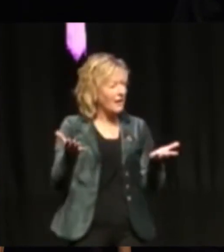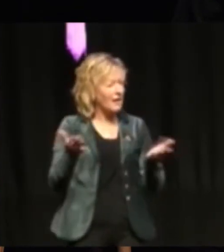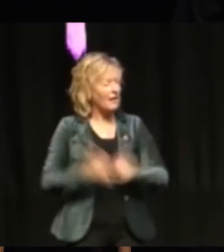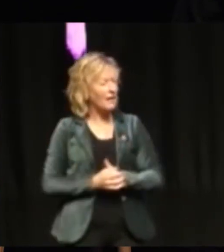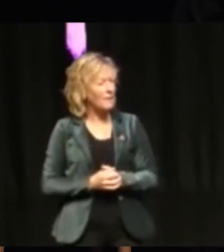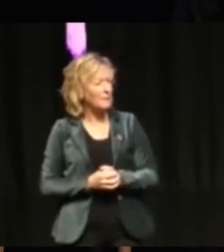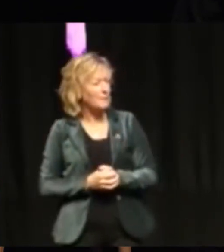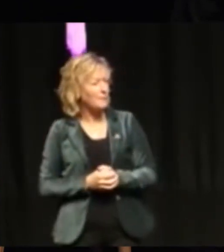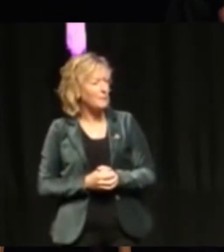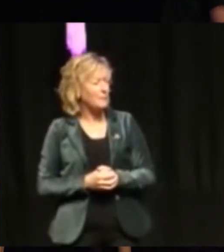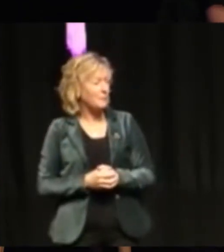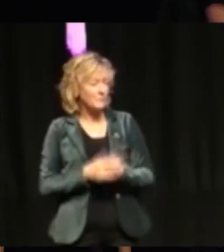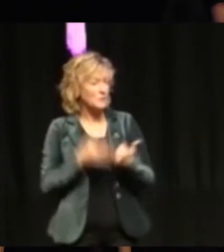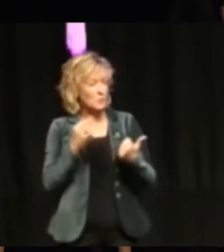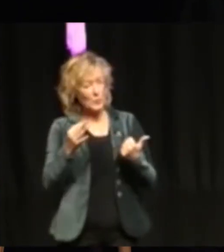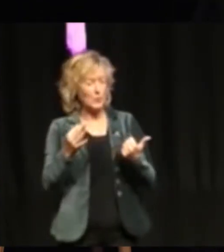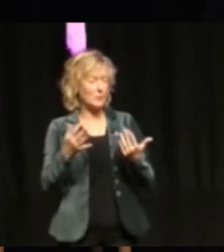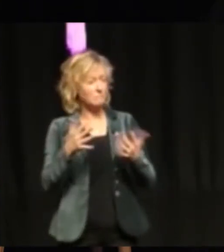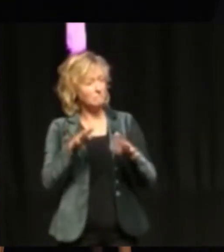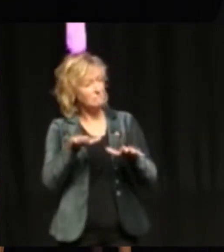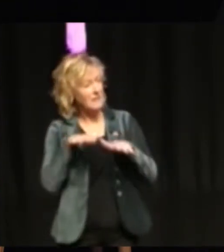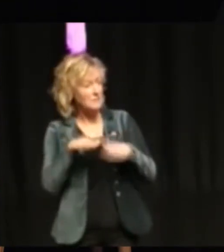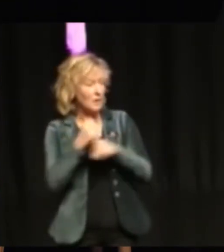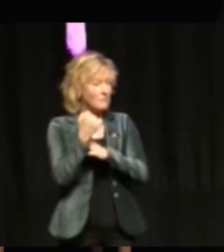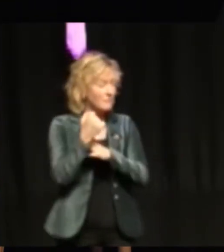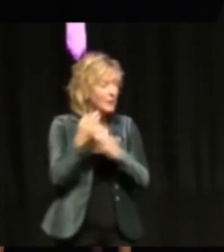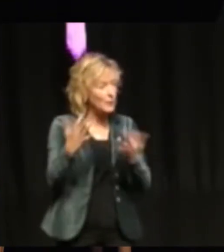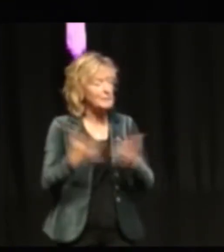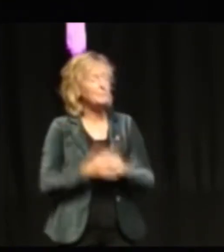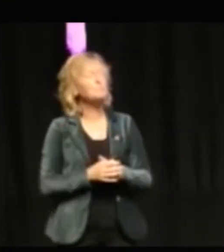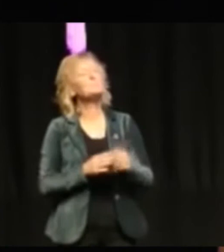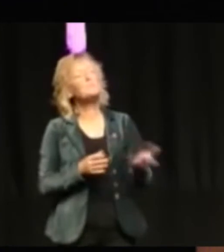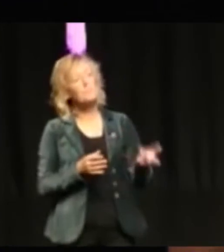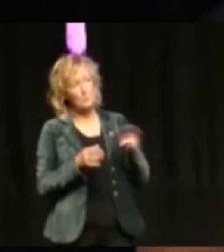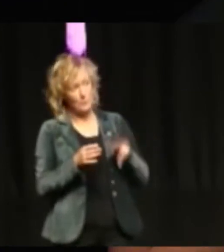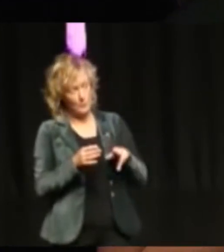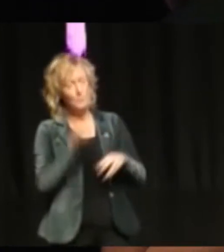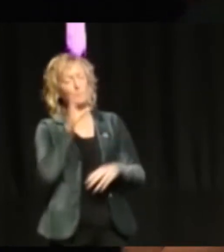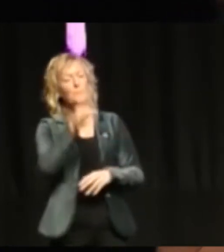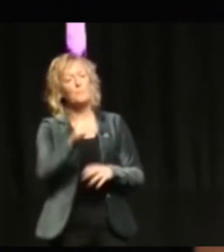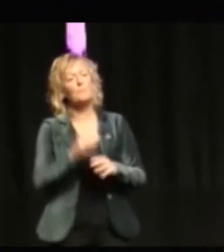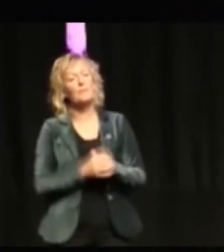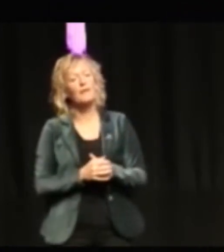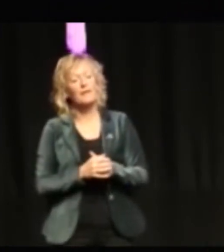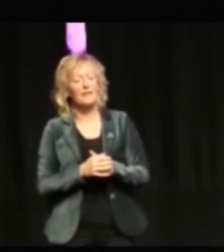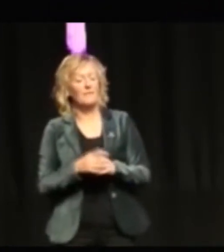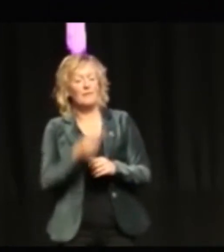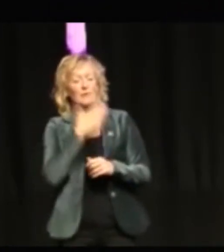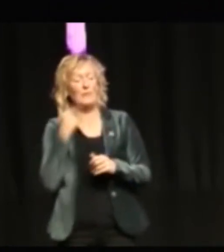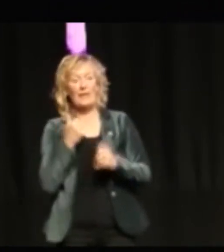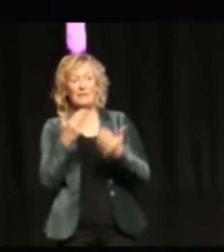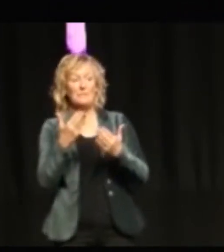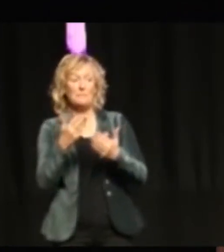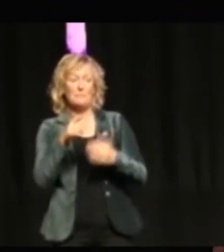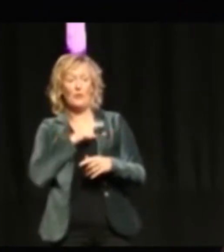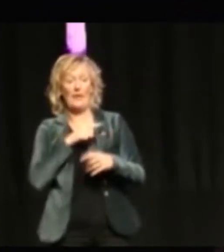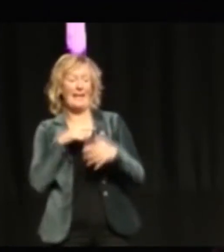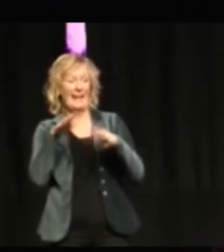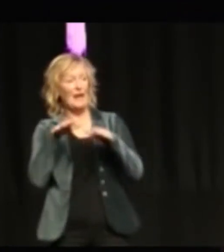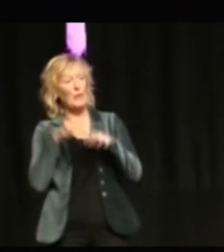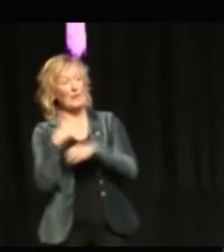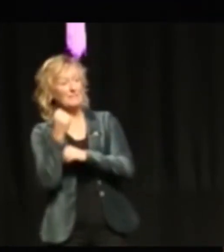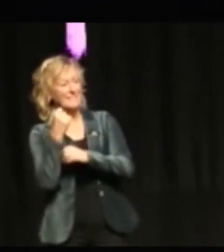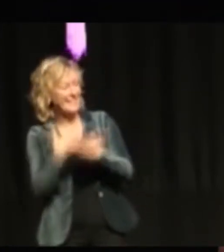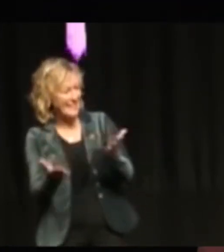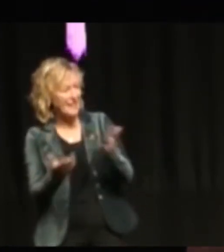So how was the response? Actually, we haven't received that much response yet. We are still we got